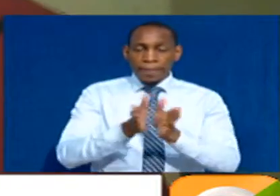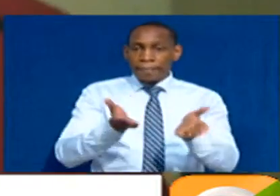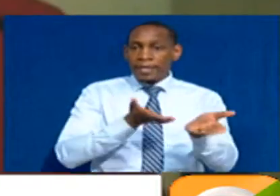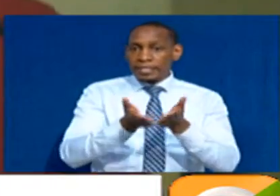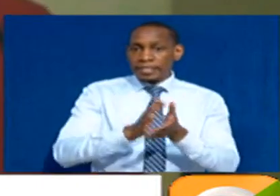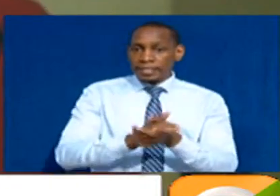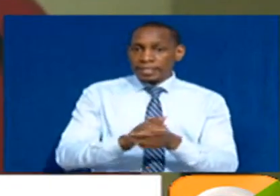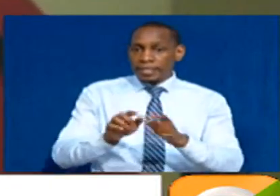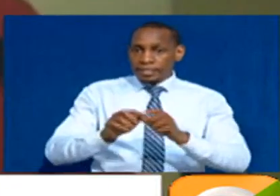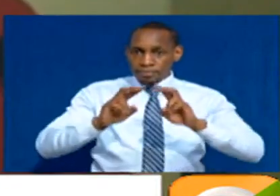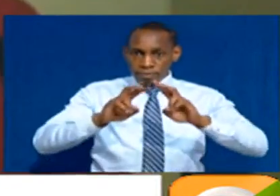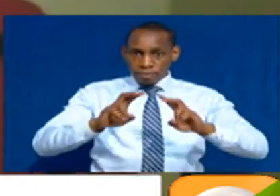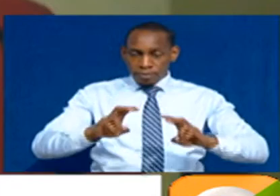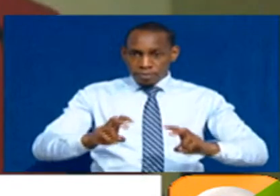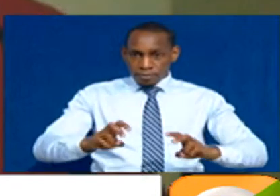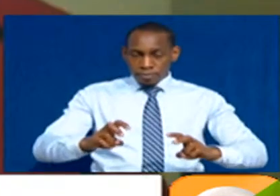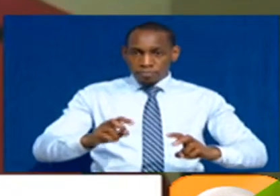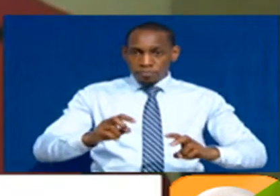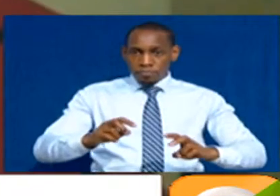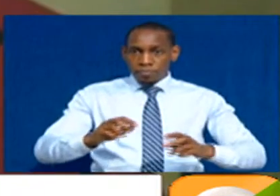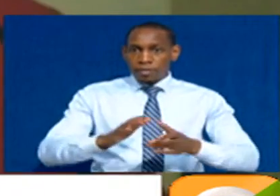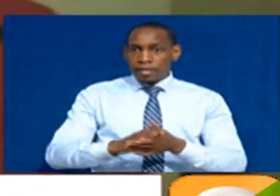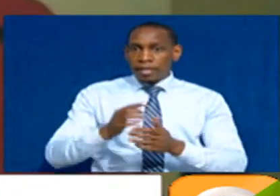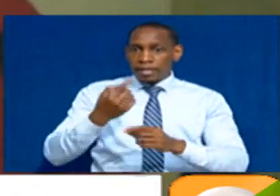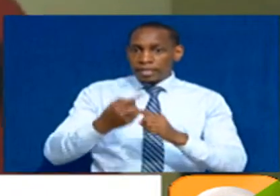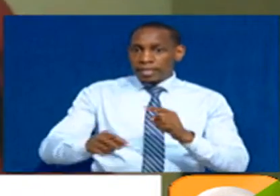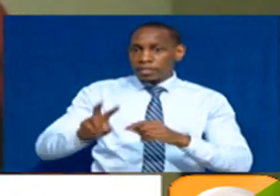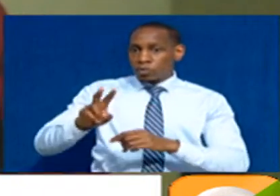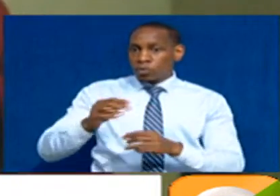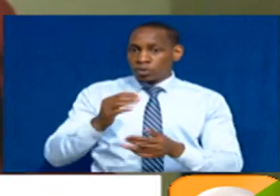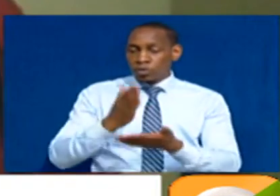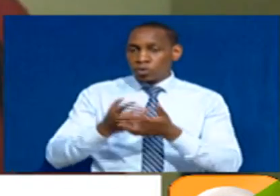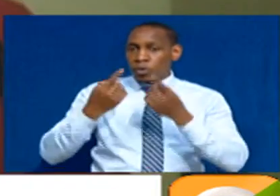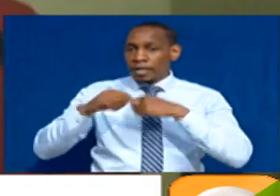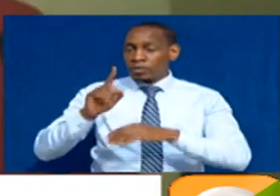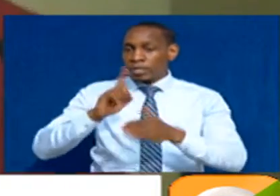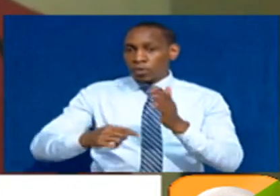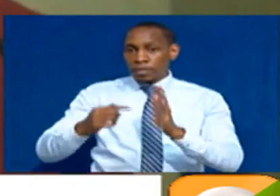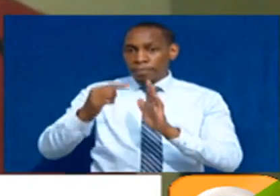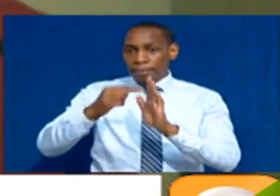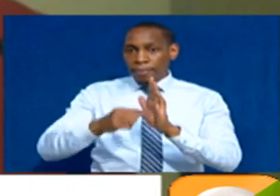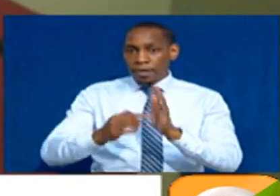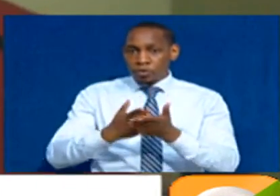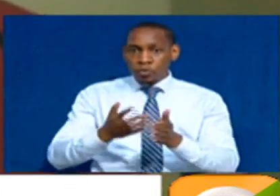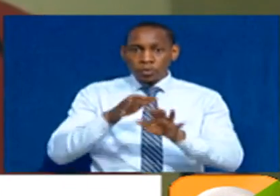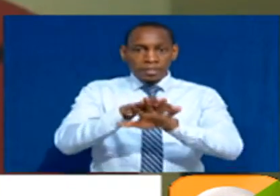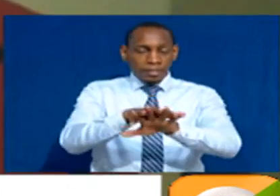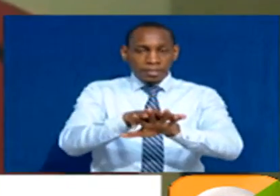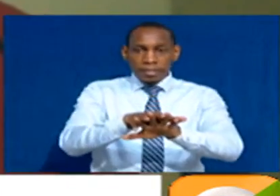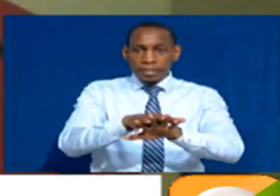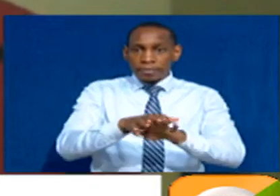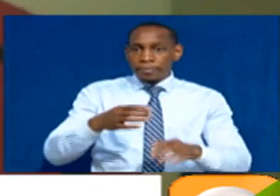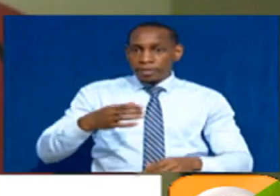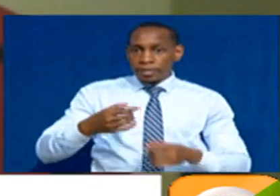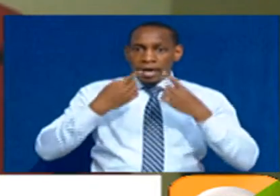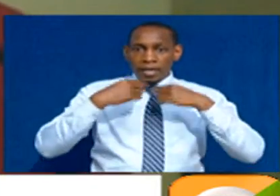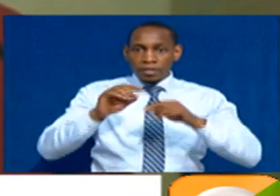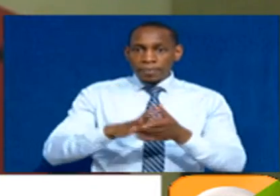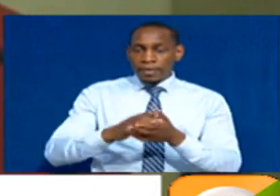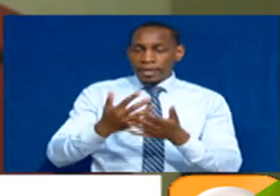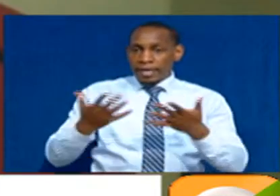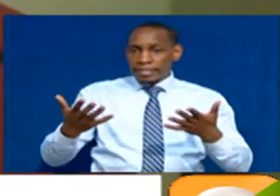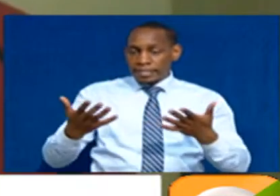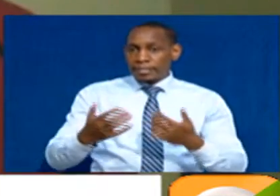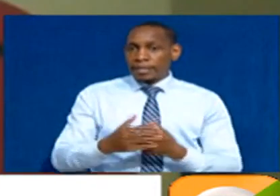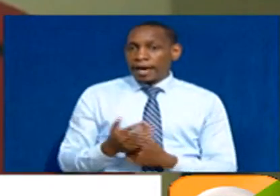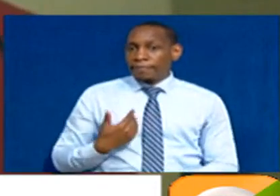when they entered the public service, and then track that consequently. You know, after 2 years, what are they declaring? Does it make sense? Whatever they're declaring as their assets